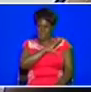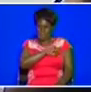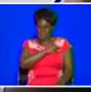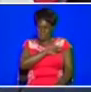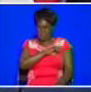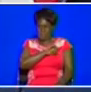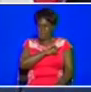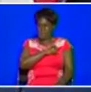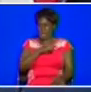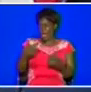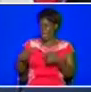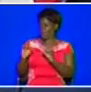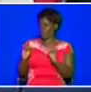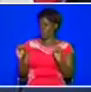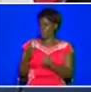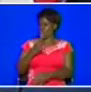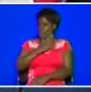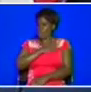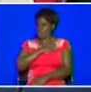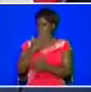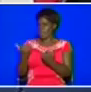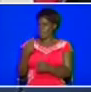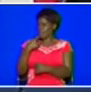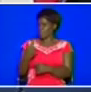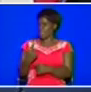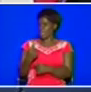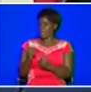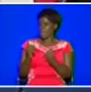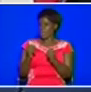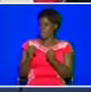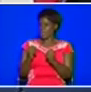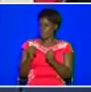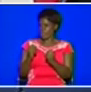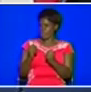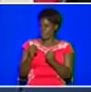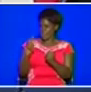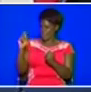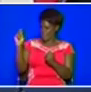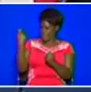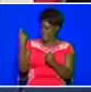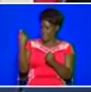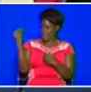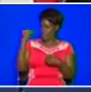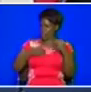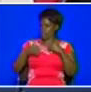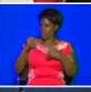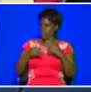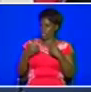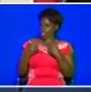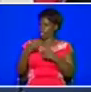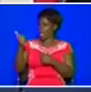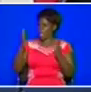be allowed within NASA? Now we're saying, if, I'll tell you, you, in Kenya and in corruption, you don't speak for other